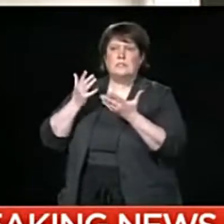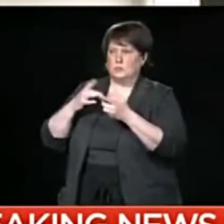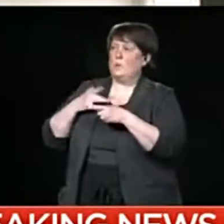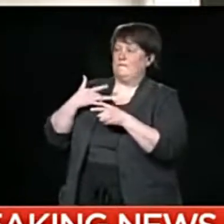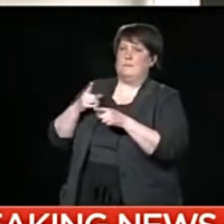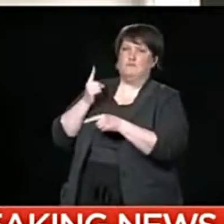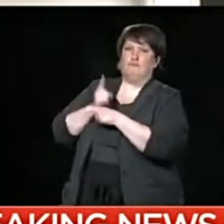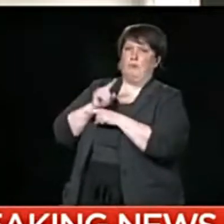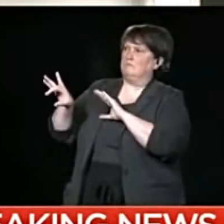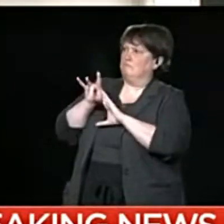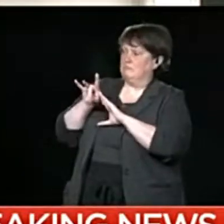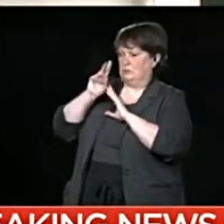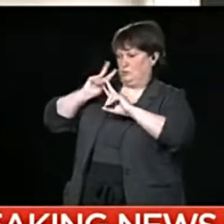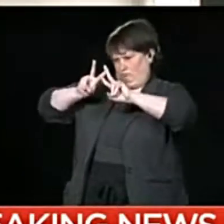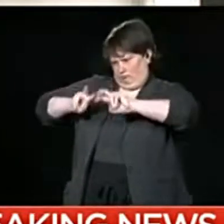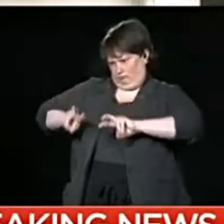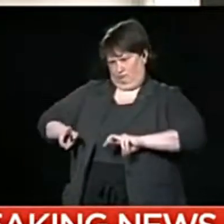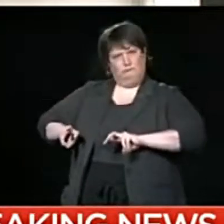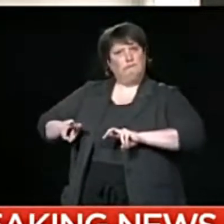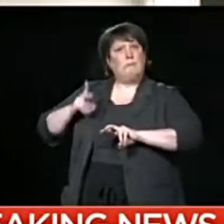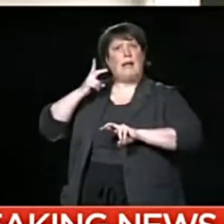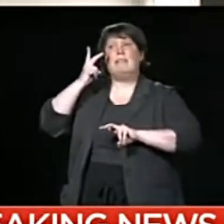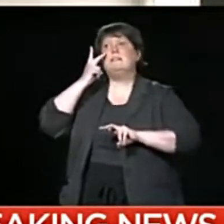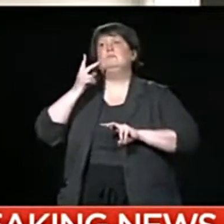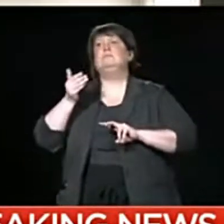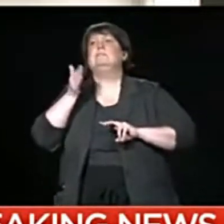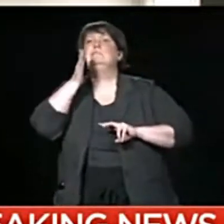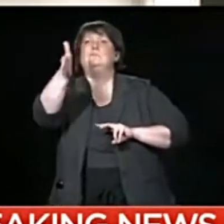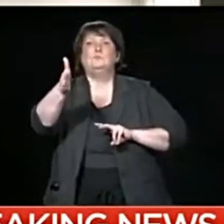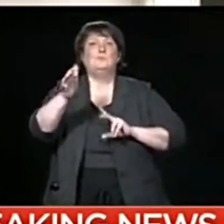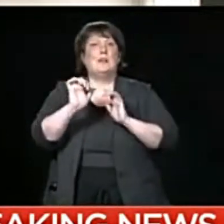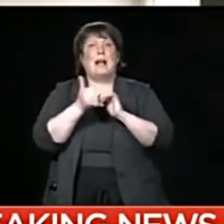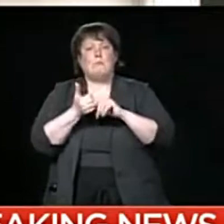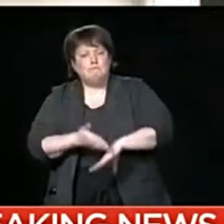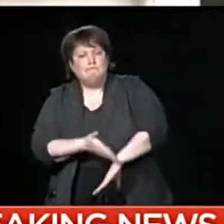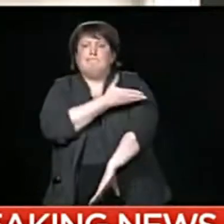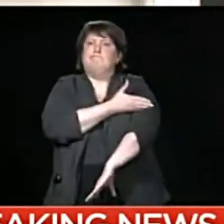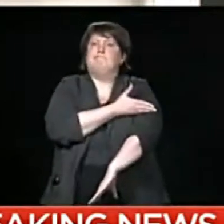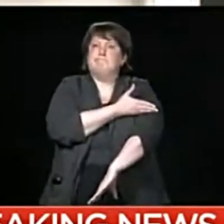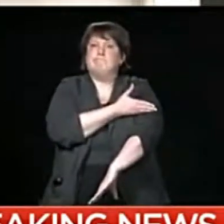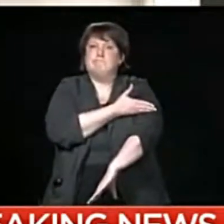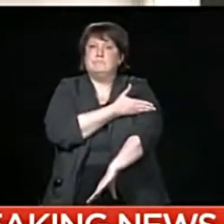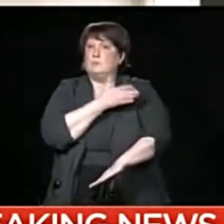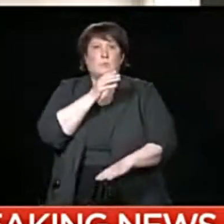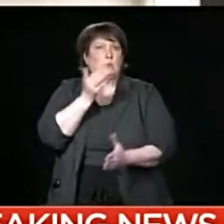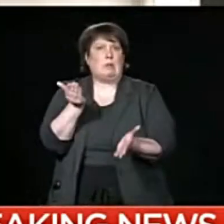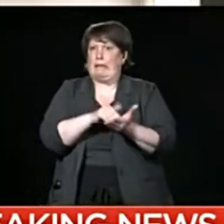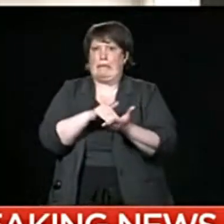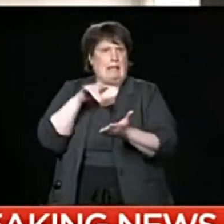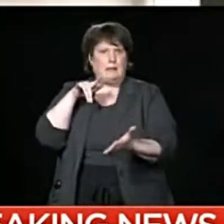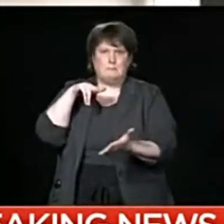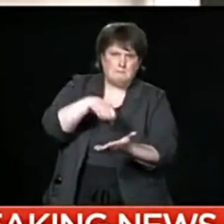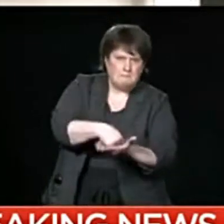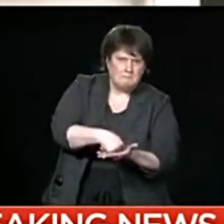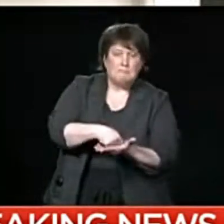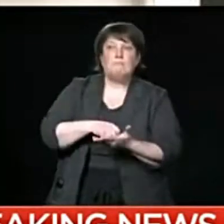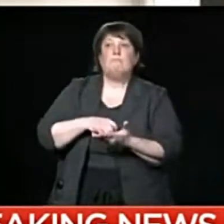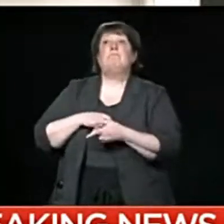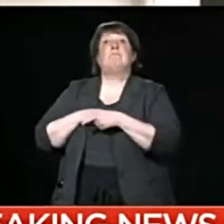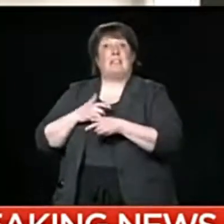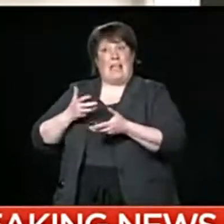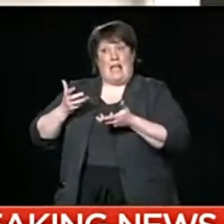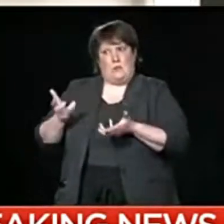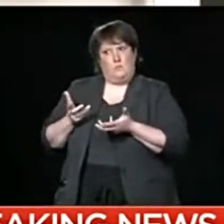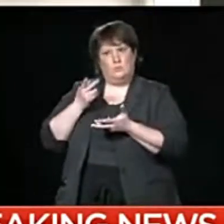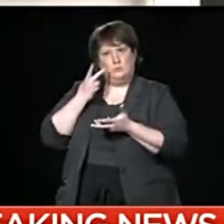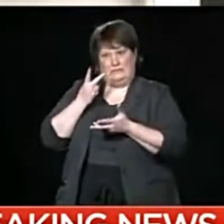and provide recommendations for best practices going forward. He will also continue to push to see families